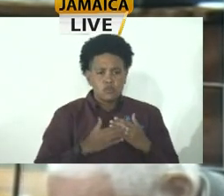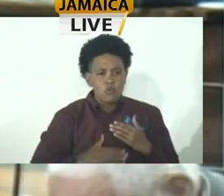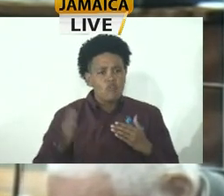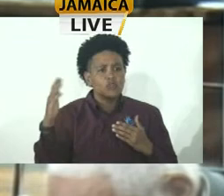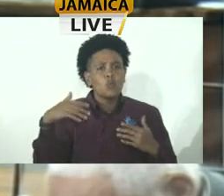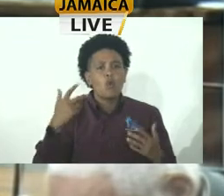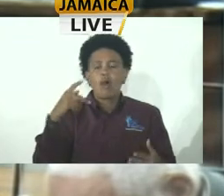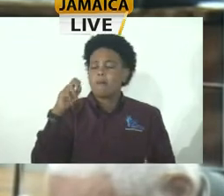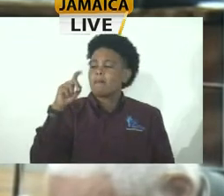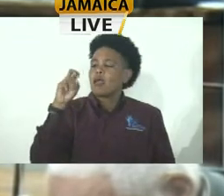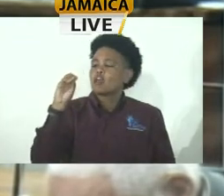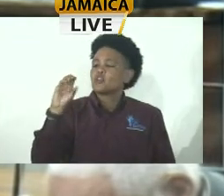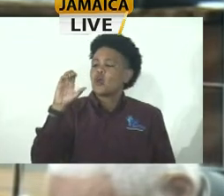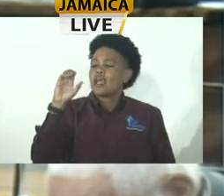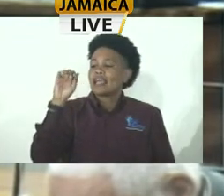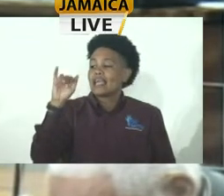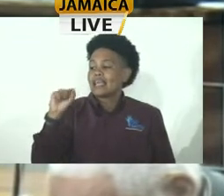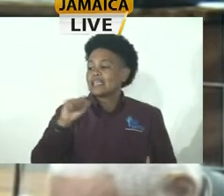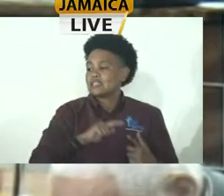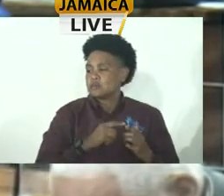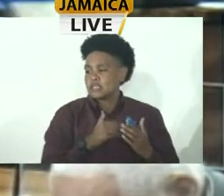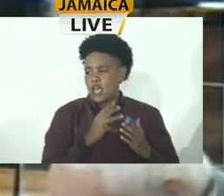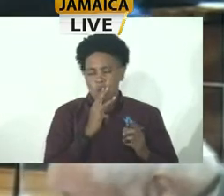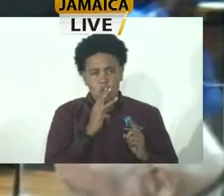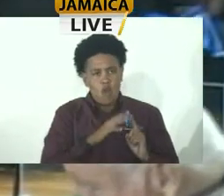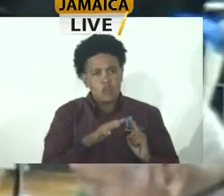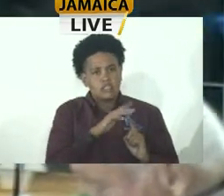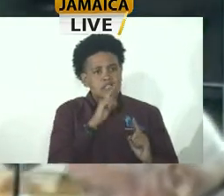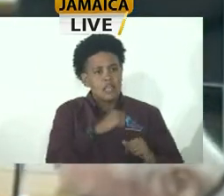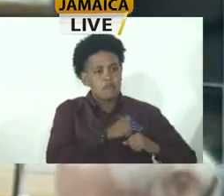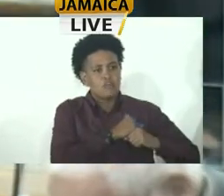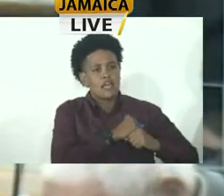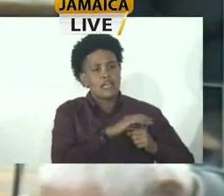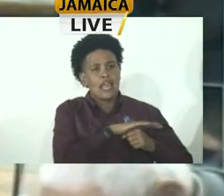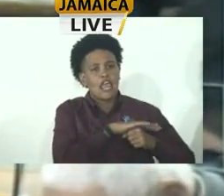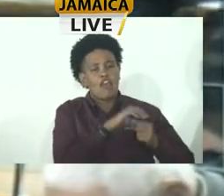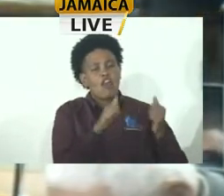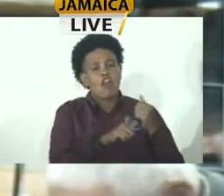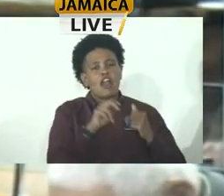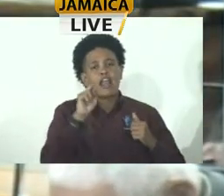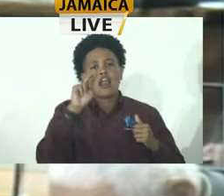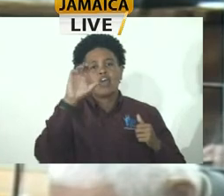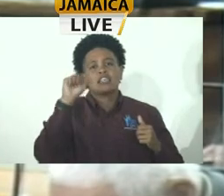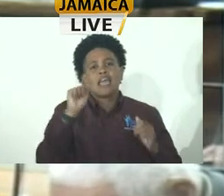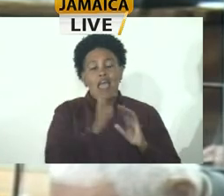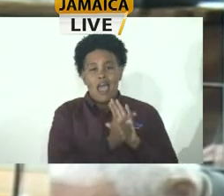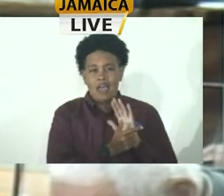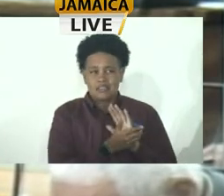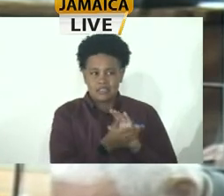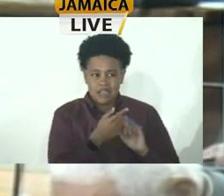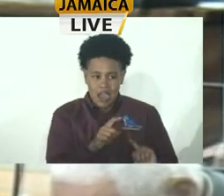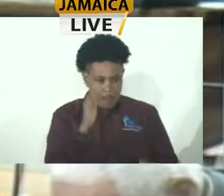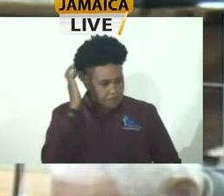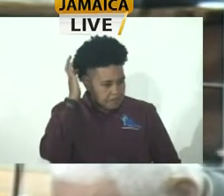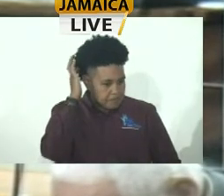pedro keys and surrounding waters as a protected area under the nrca act